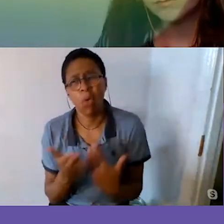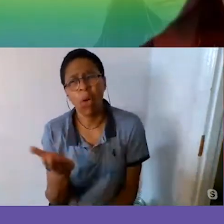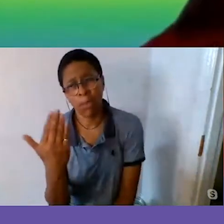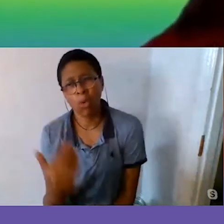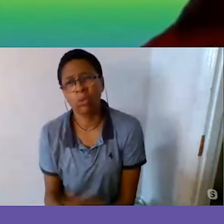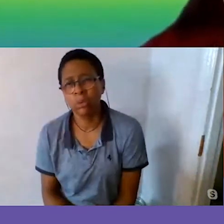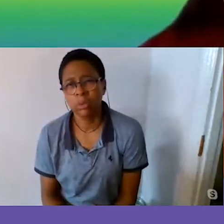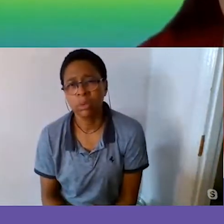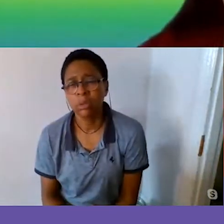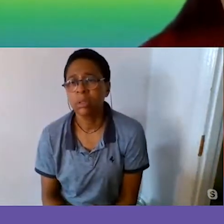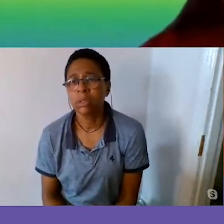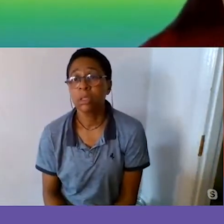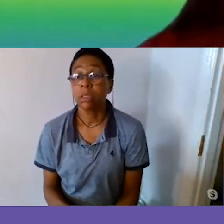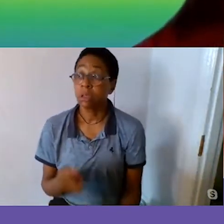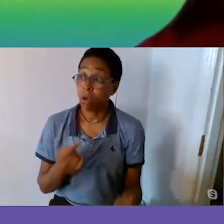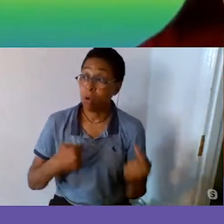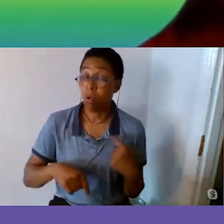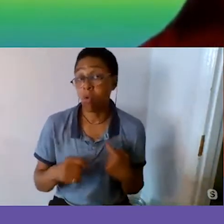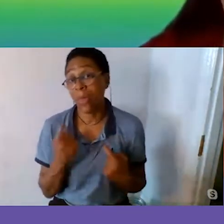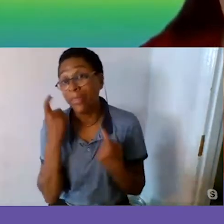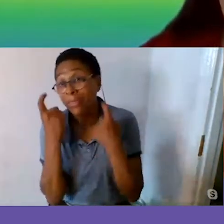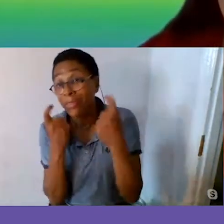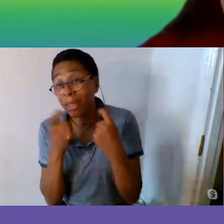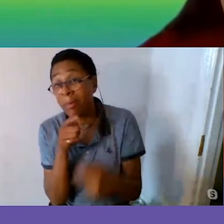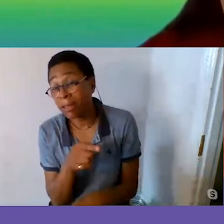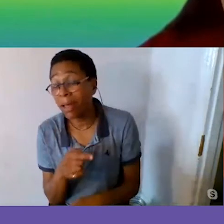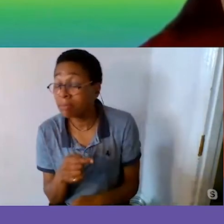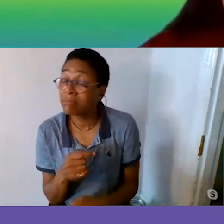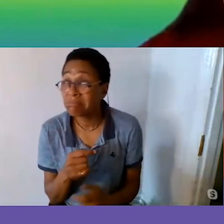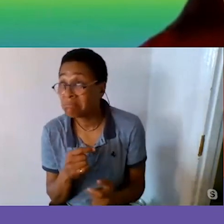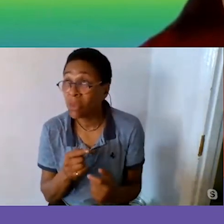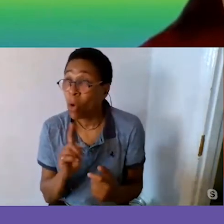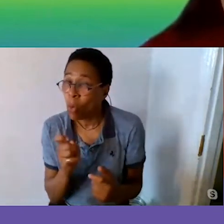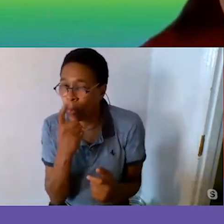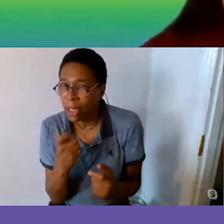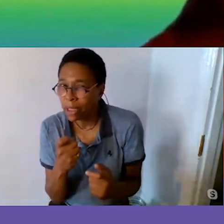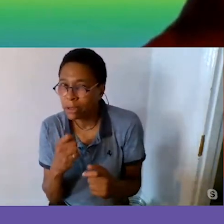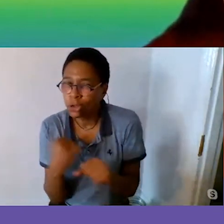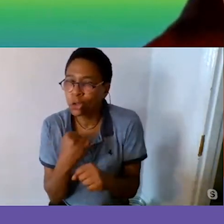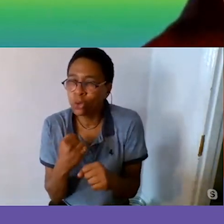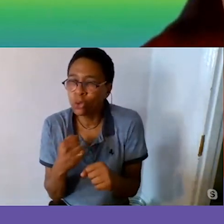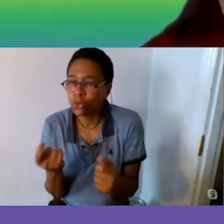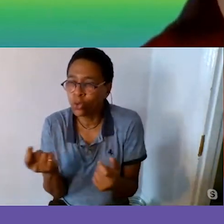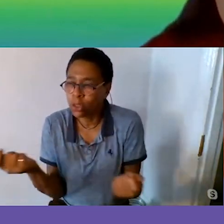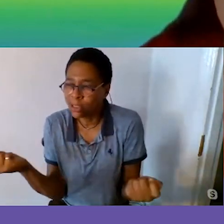at what we can do to also bring together film festivals on the platform as well, and what we can do to really bring that community in together.